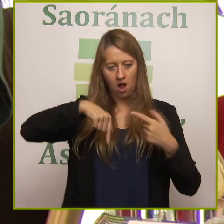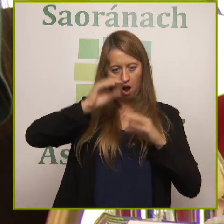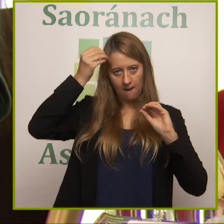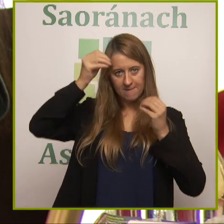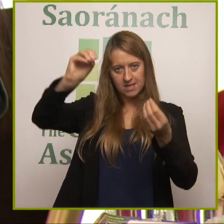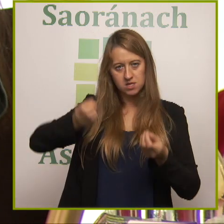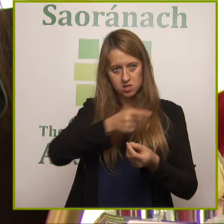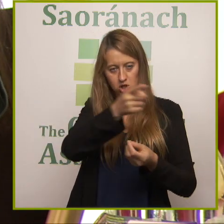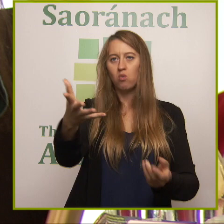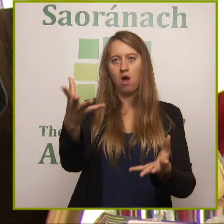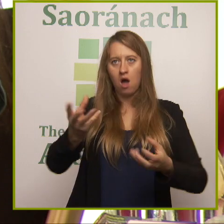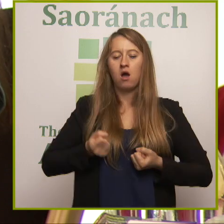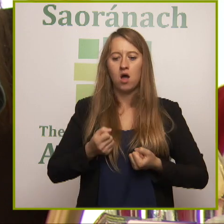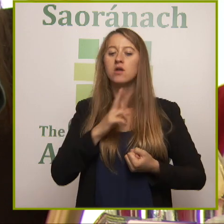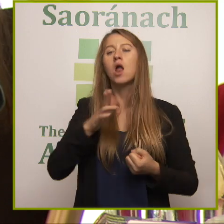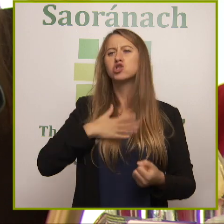over. And